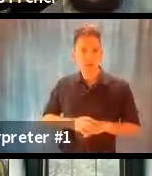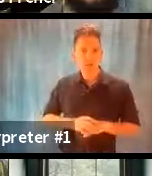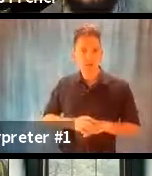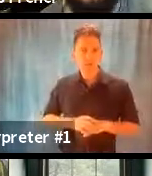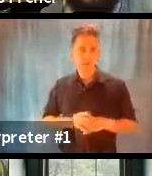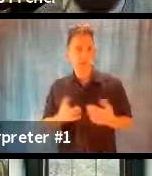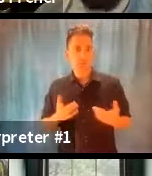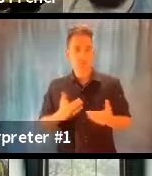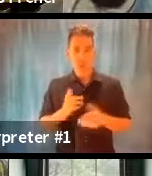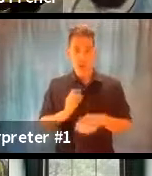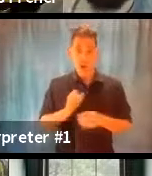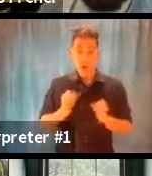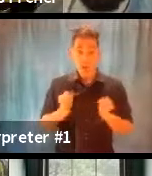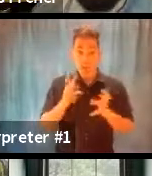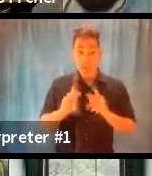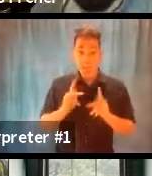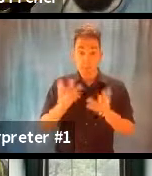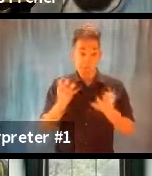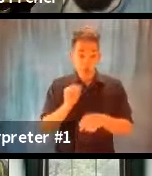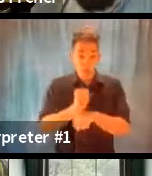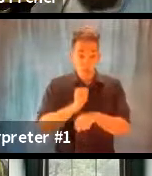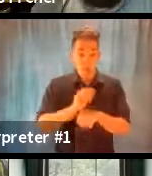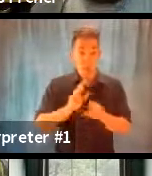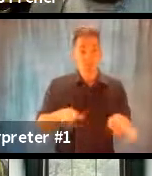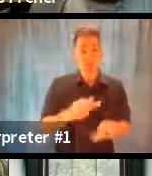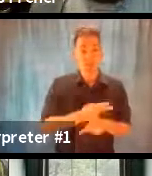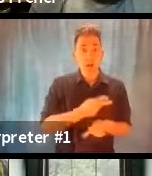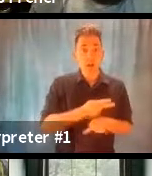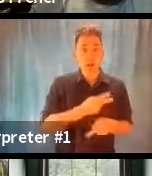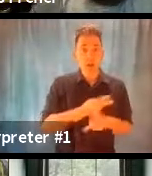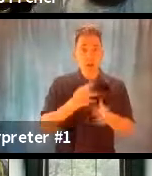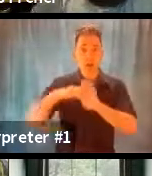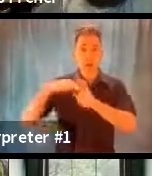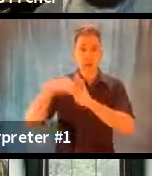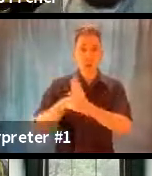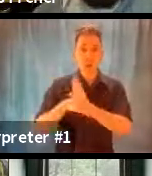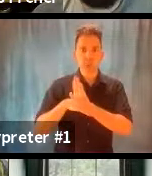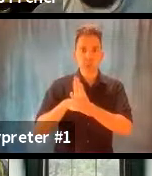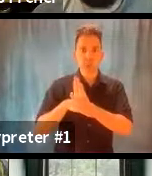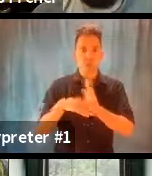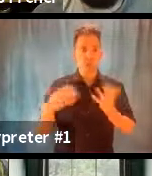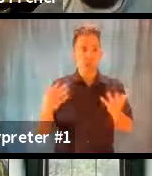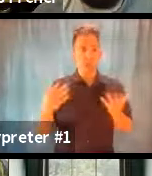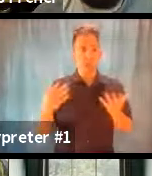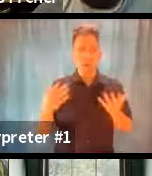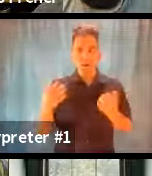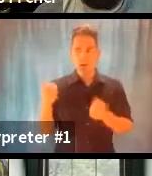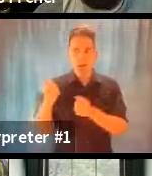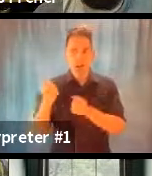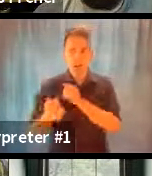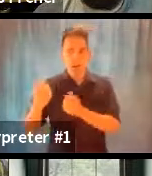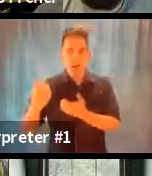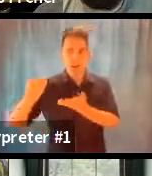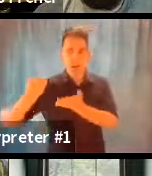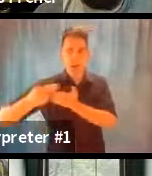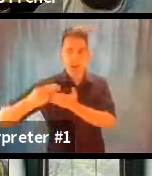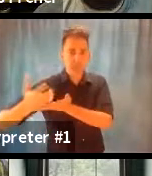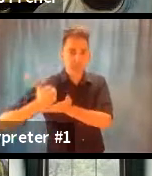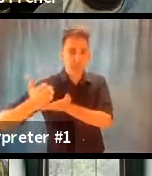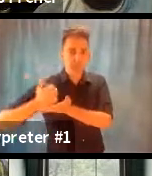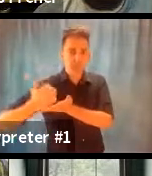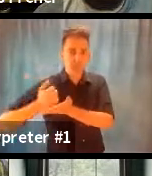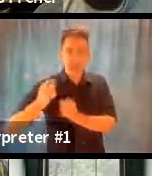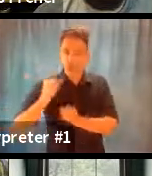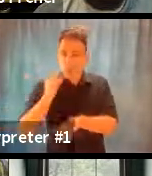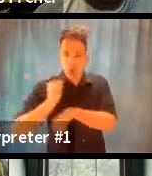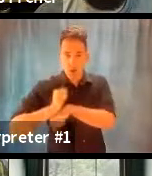gone down. No one wants to work because they are getting all this money from unemployment. The childcare industry